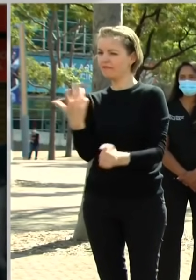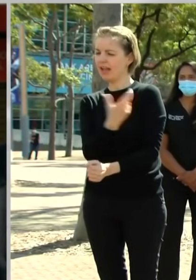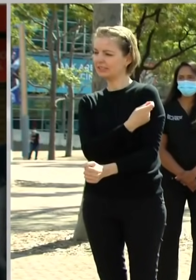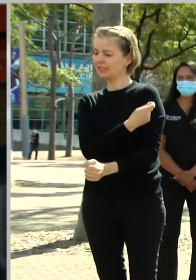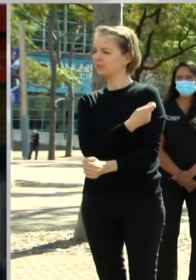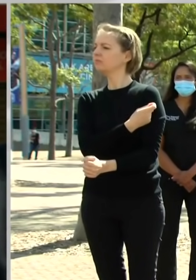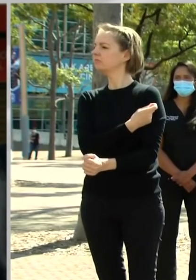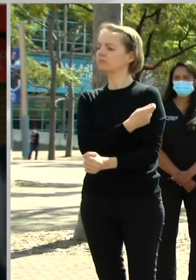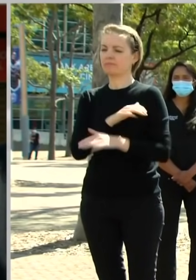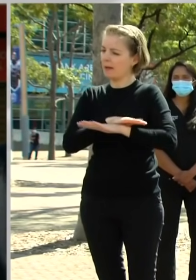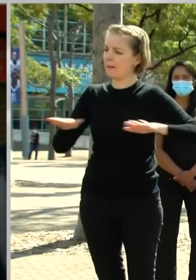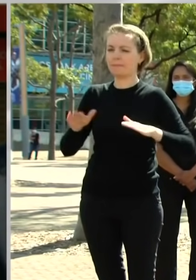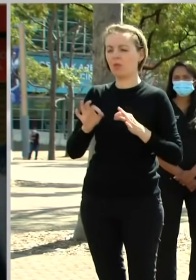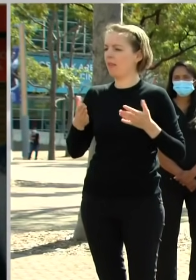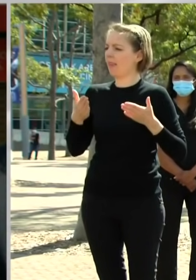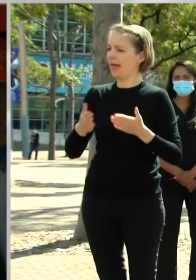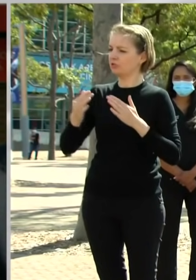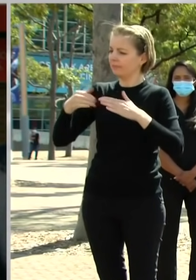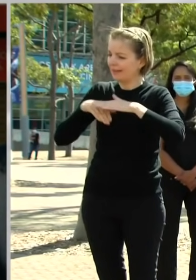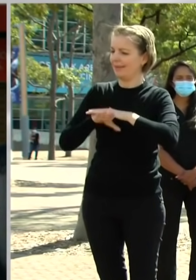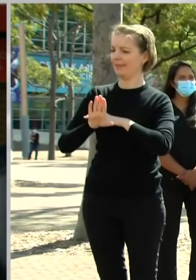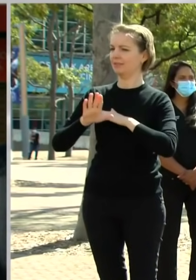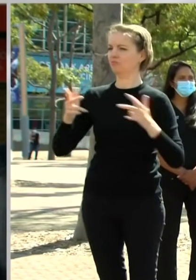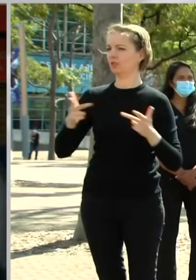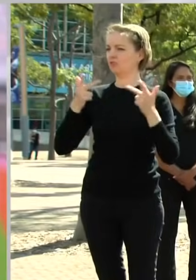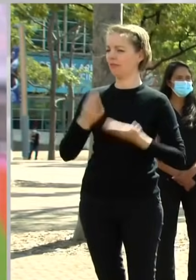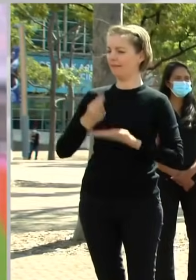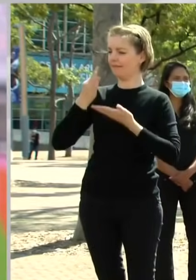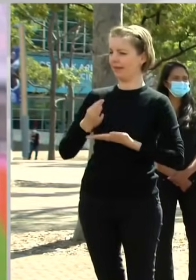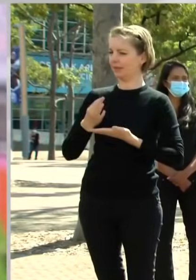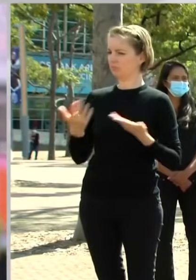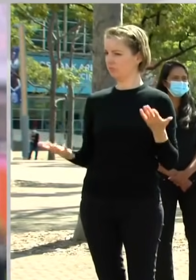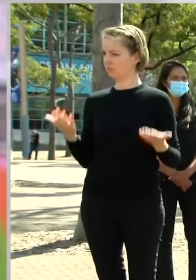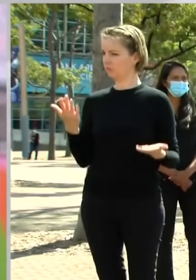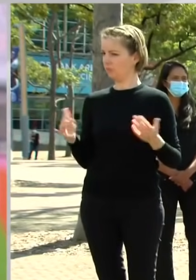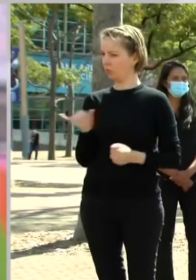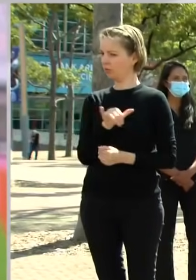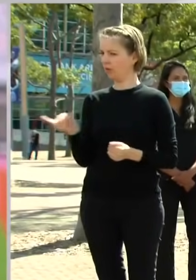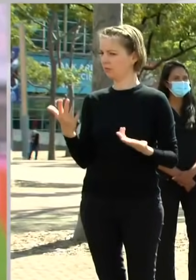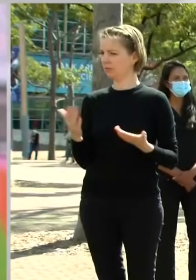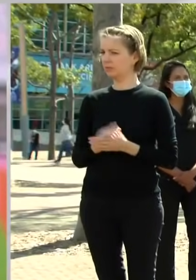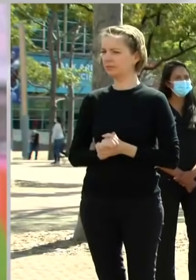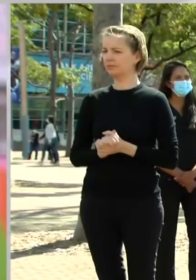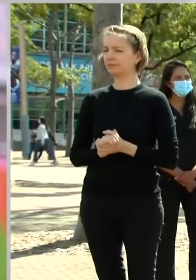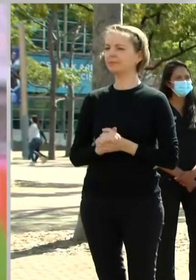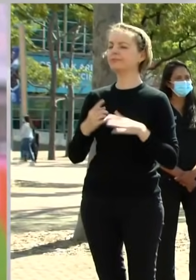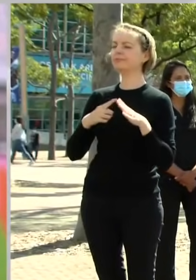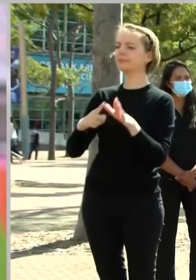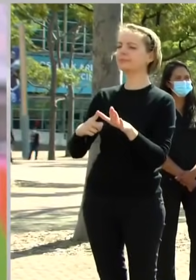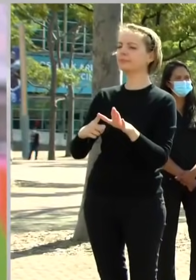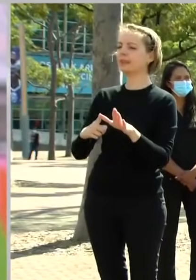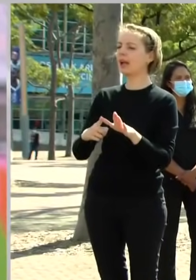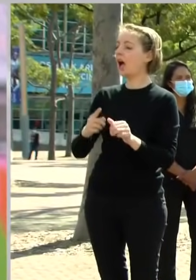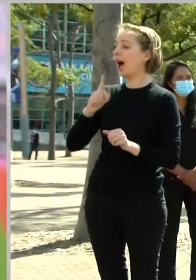will accept anybody unvaccinated as well as vaccinated. Firstly, I didn't actually say that. What I said was at 80%, we're still looking at what is going to happen at